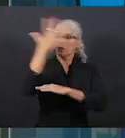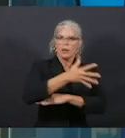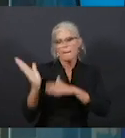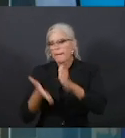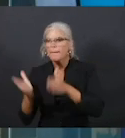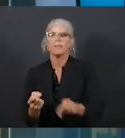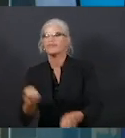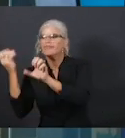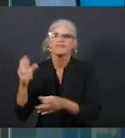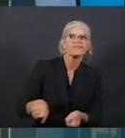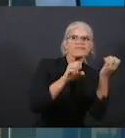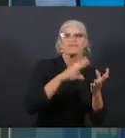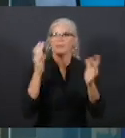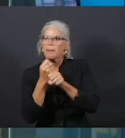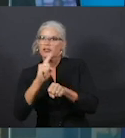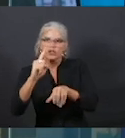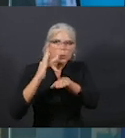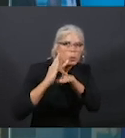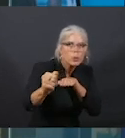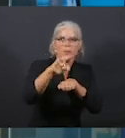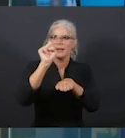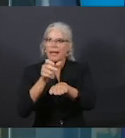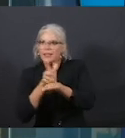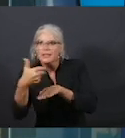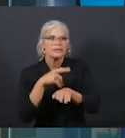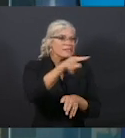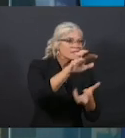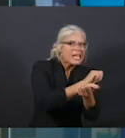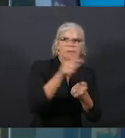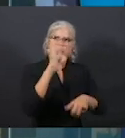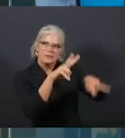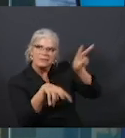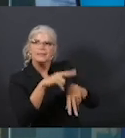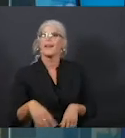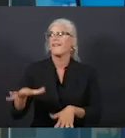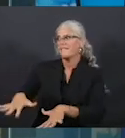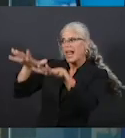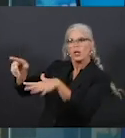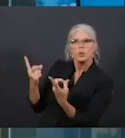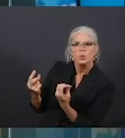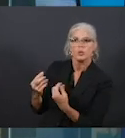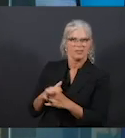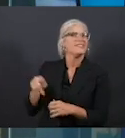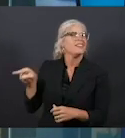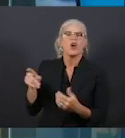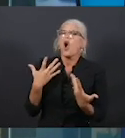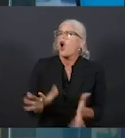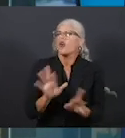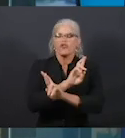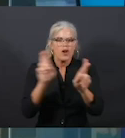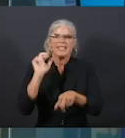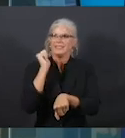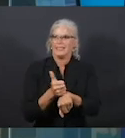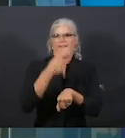response efforts with damage assessment, flooding, traffic signals, etc. These resources are prepped and staged strategically